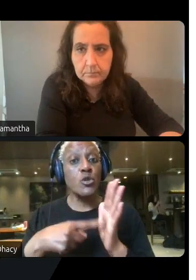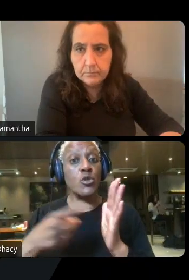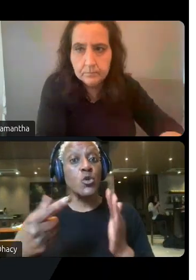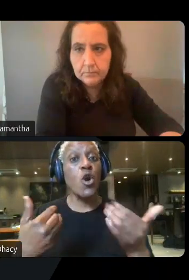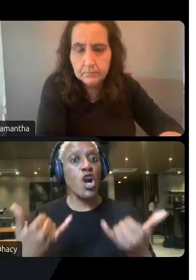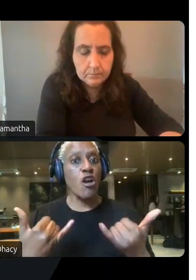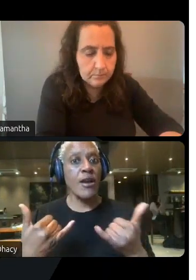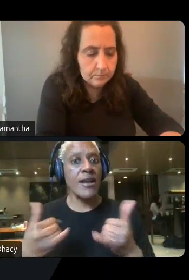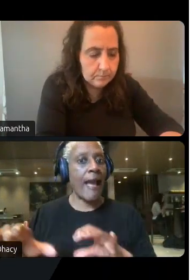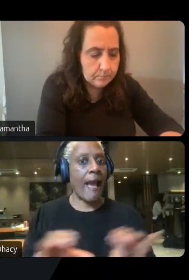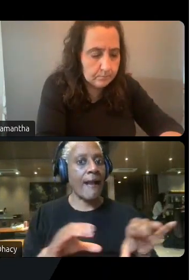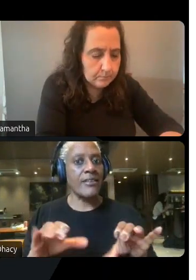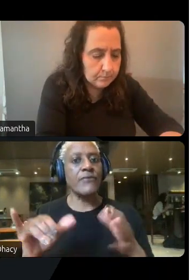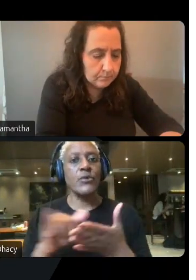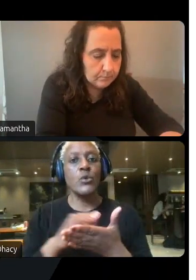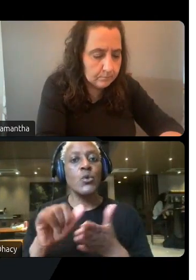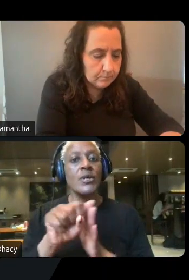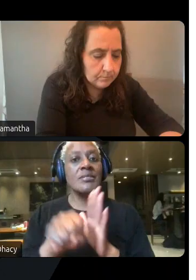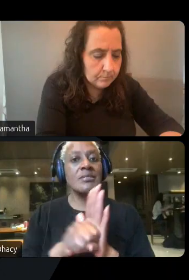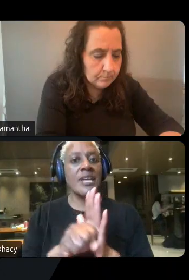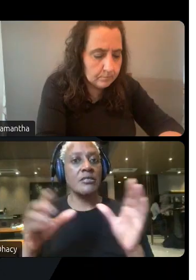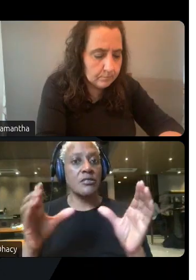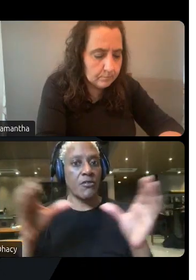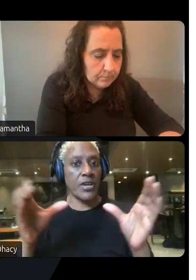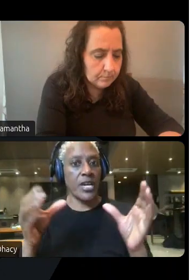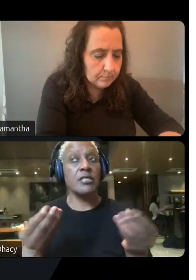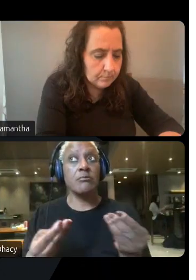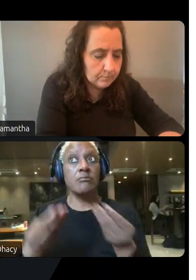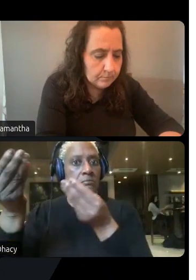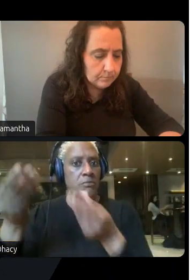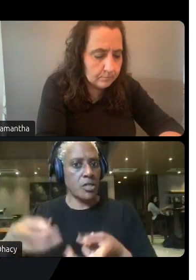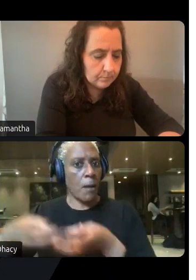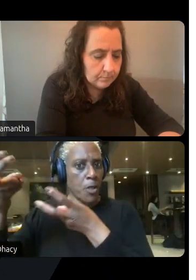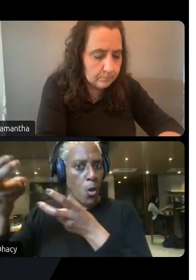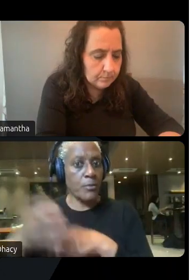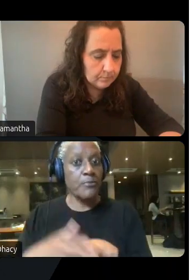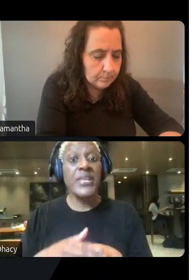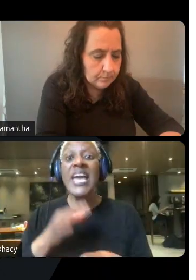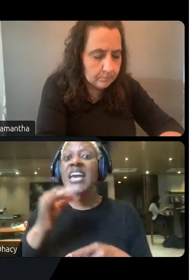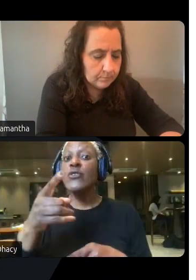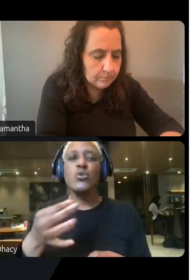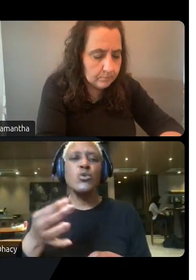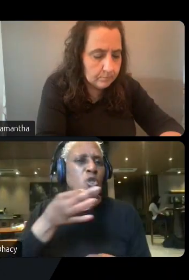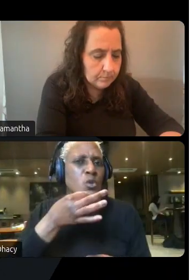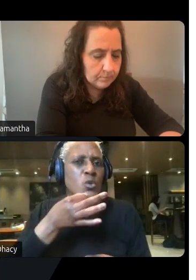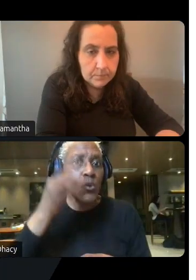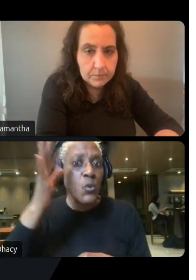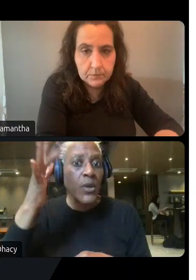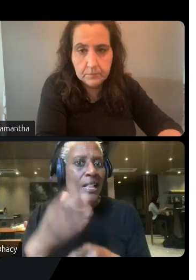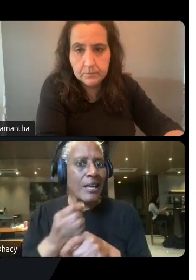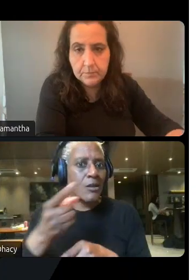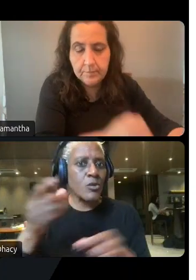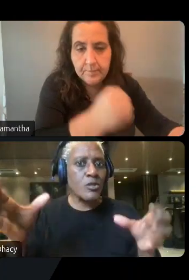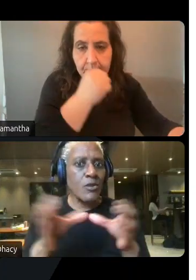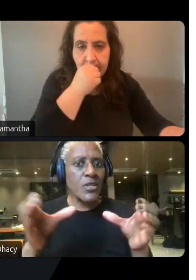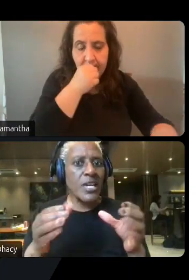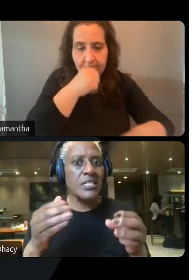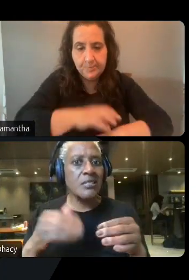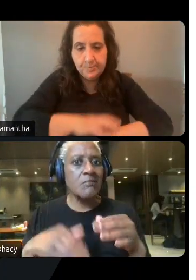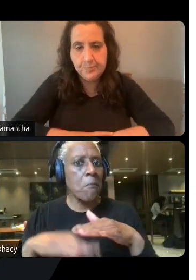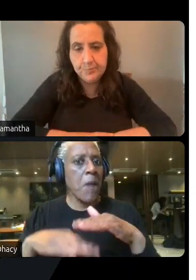State certification. If you are on track to receive your New York City teacher certification by September